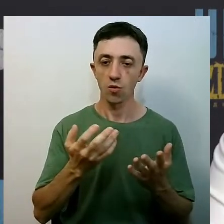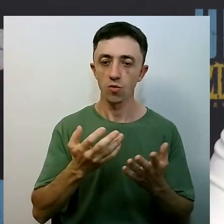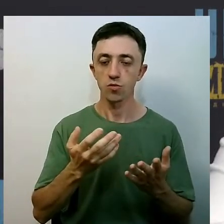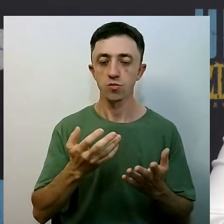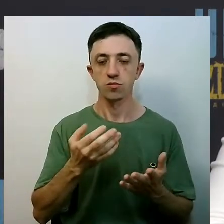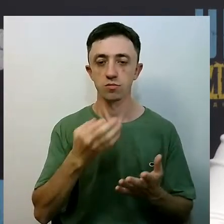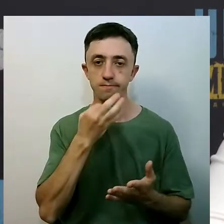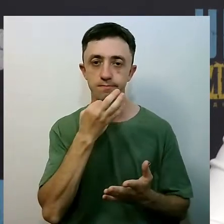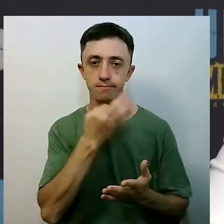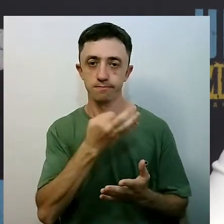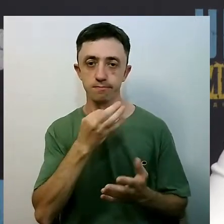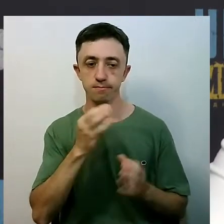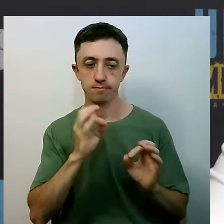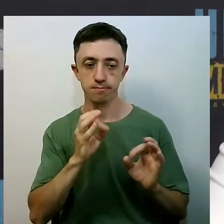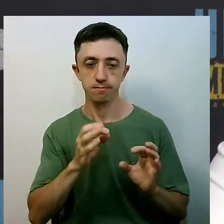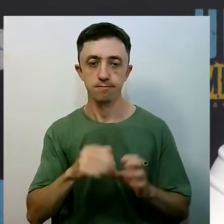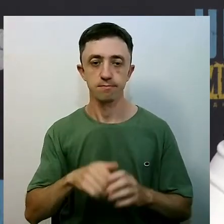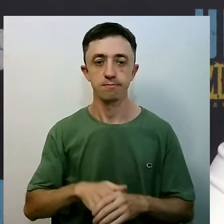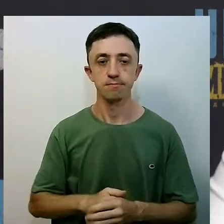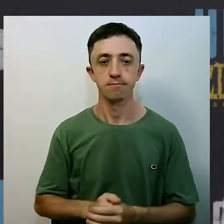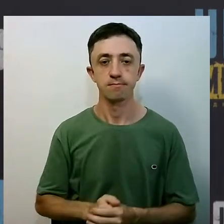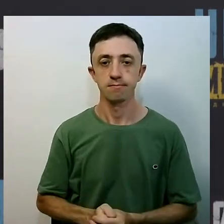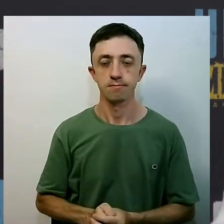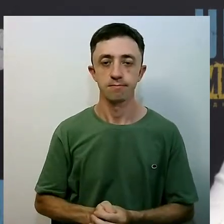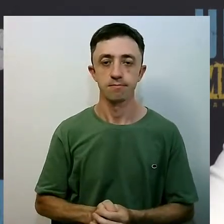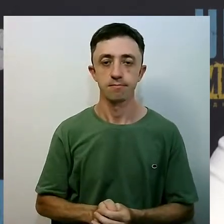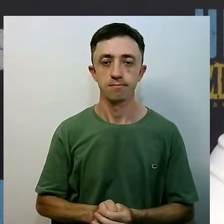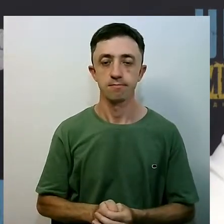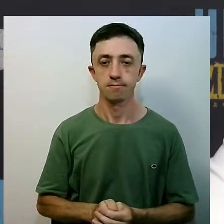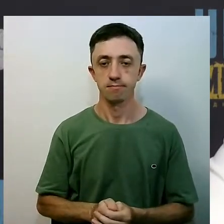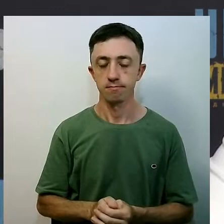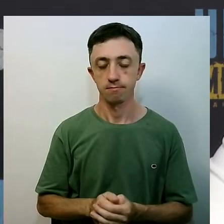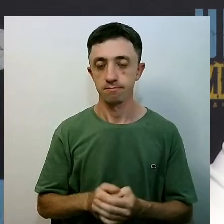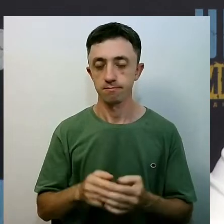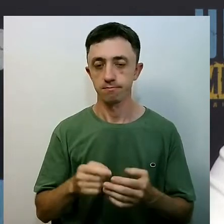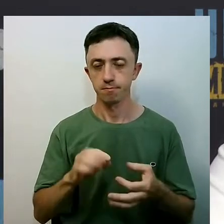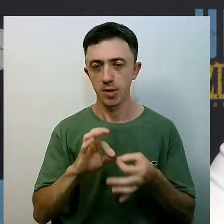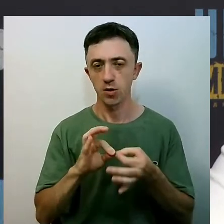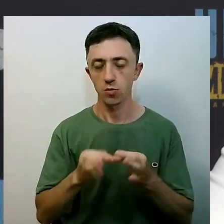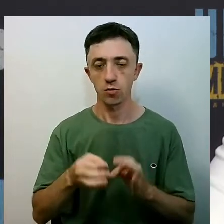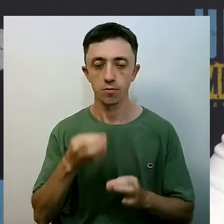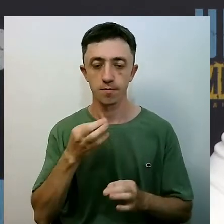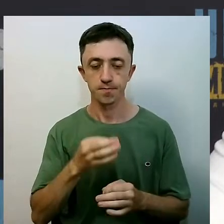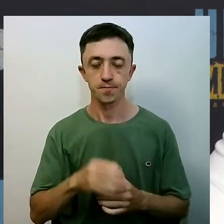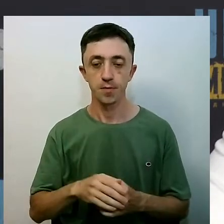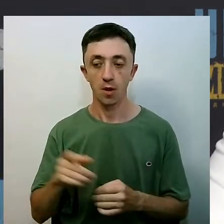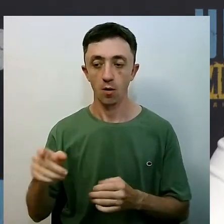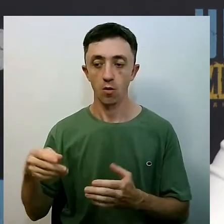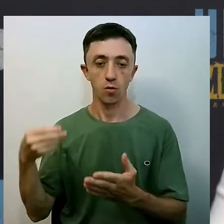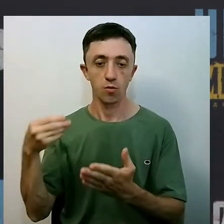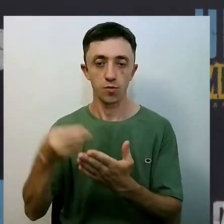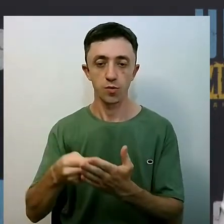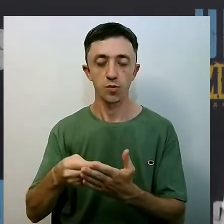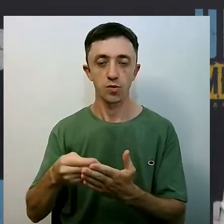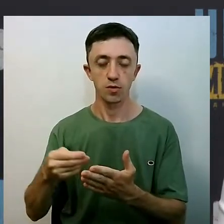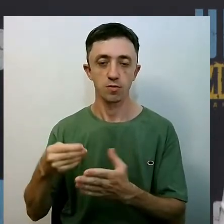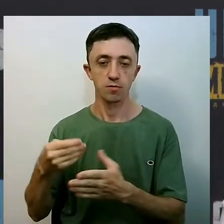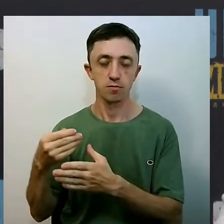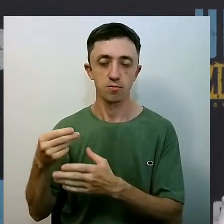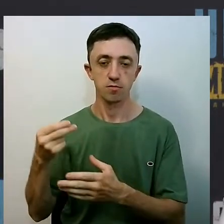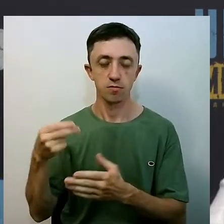want to develop different types of enterprises or to build factories, and they can